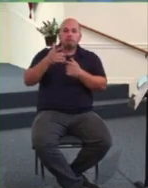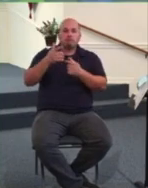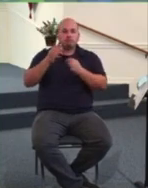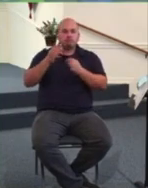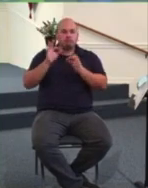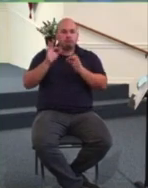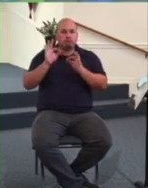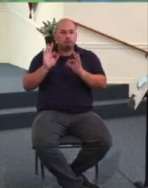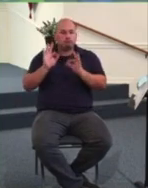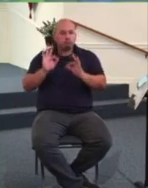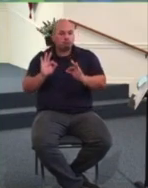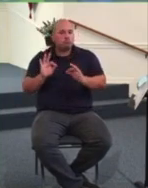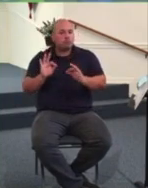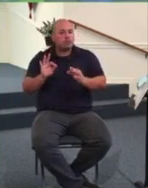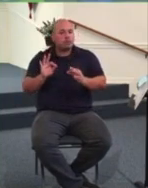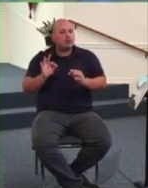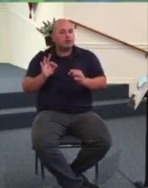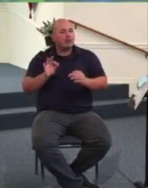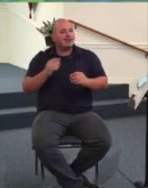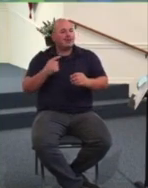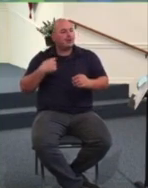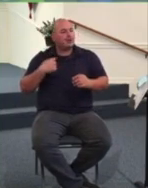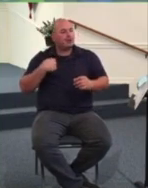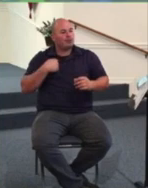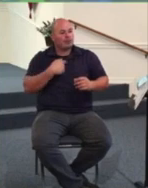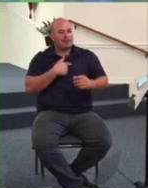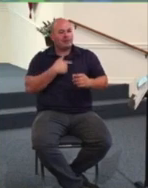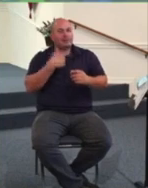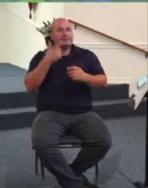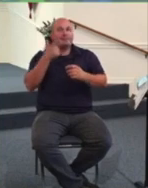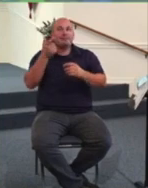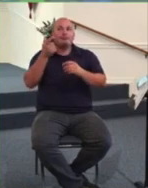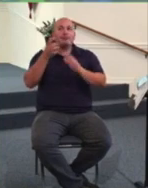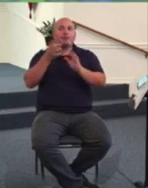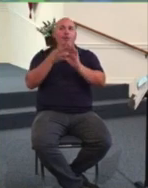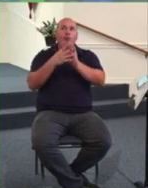of ourselves, and his love transformed our lives.